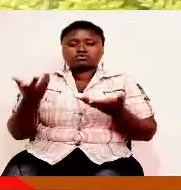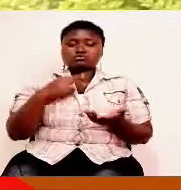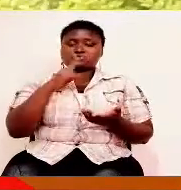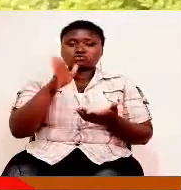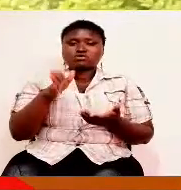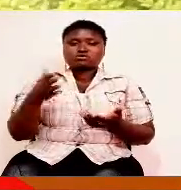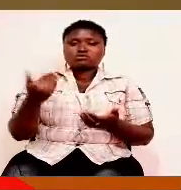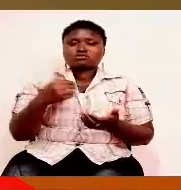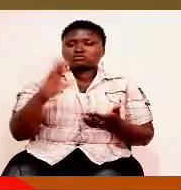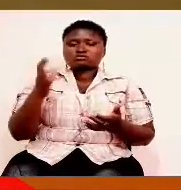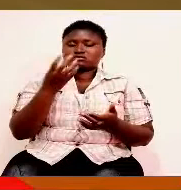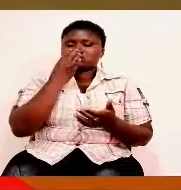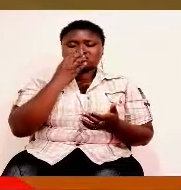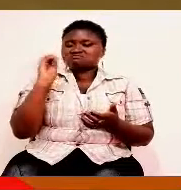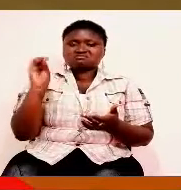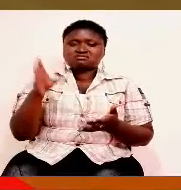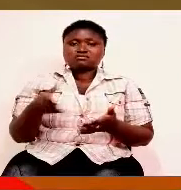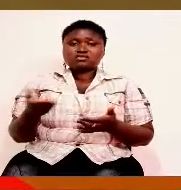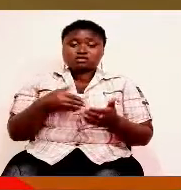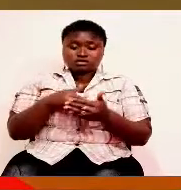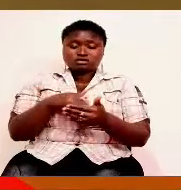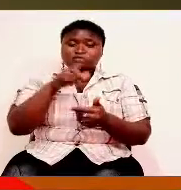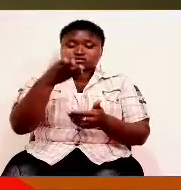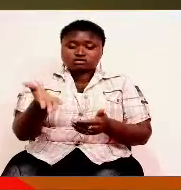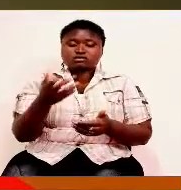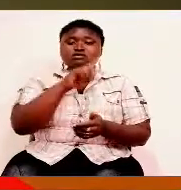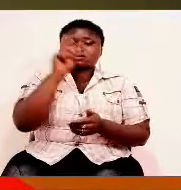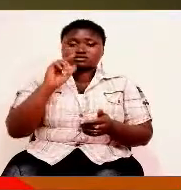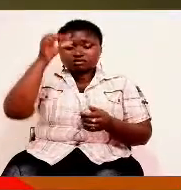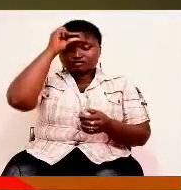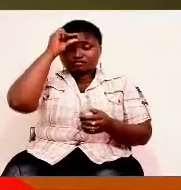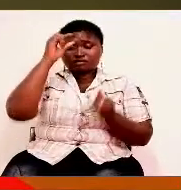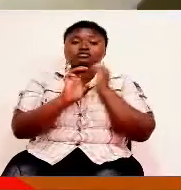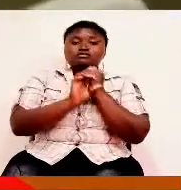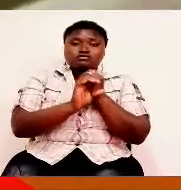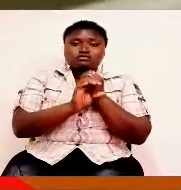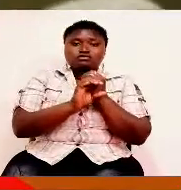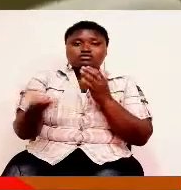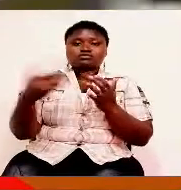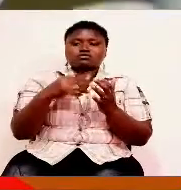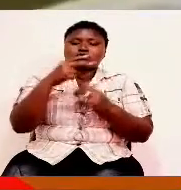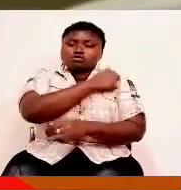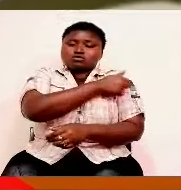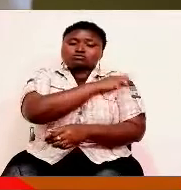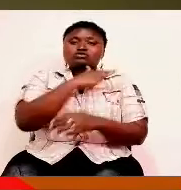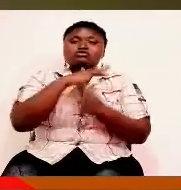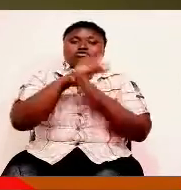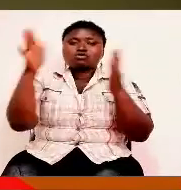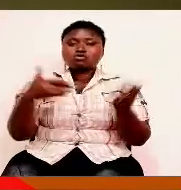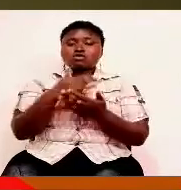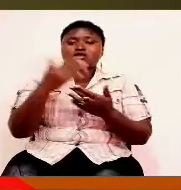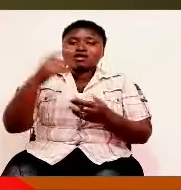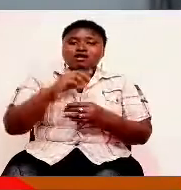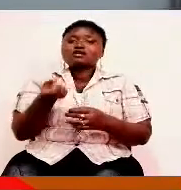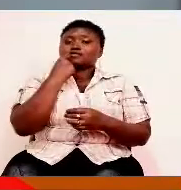you have run out of oxygen. Atongoria aya ni moritie thirikari ya county gutigirira thibitari ciothe cia muingi iri na dawa cia